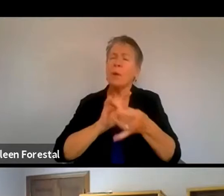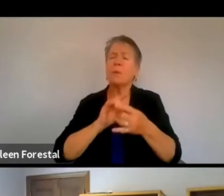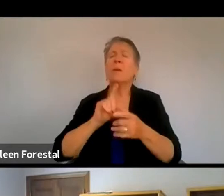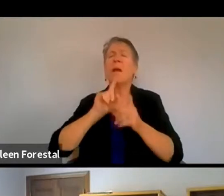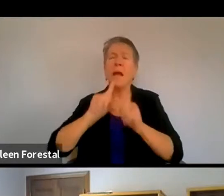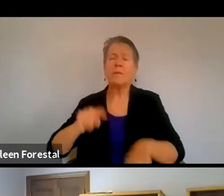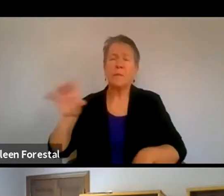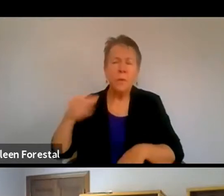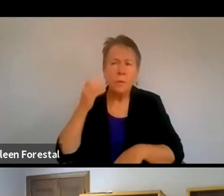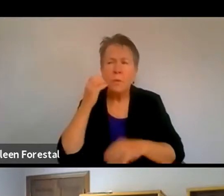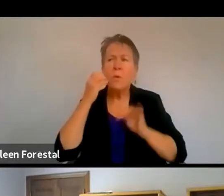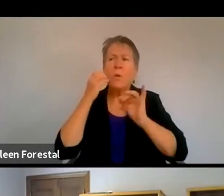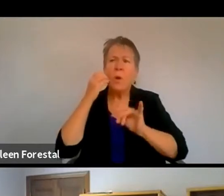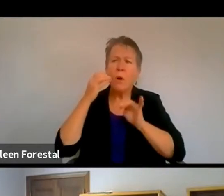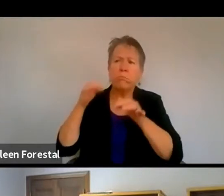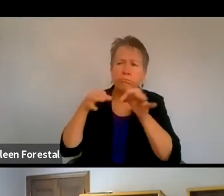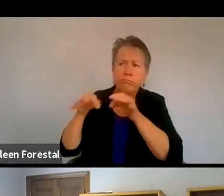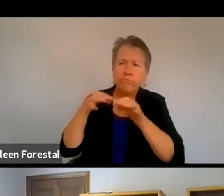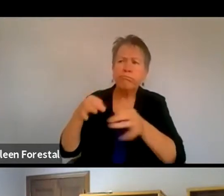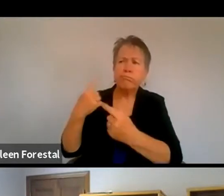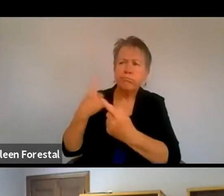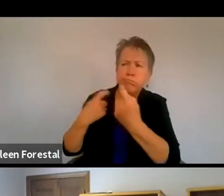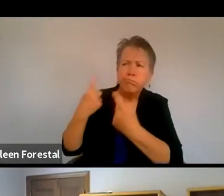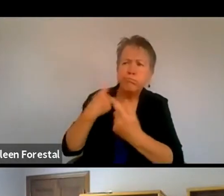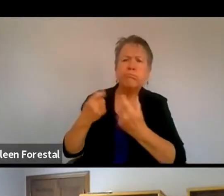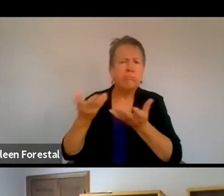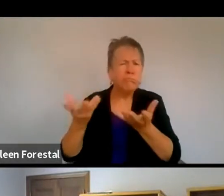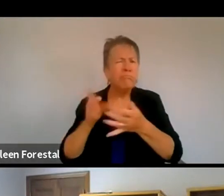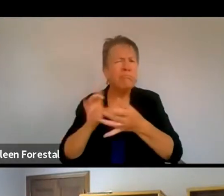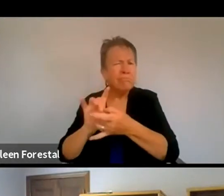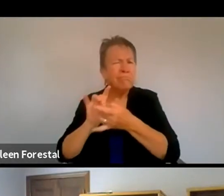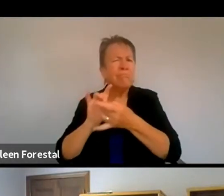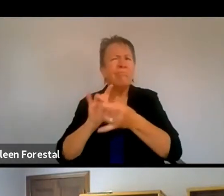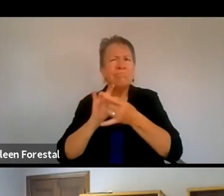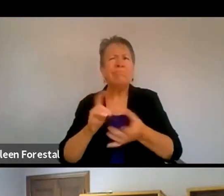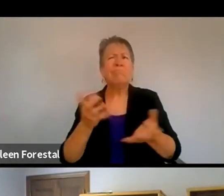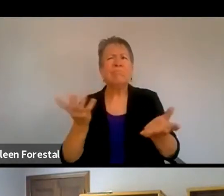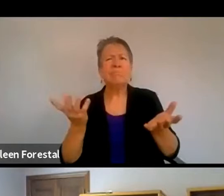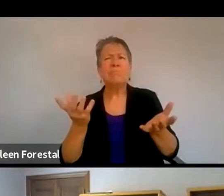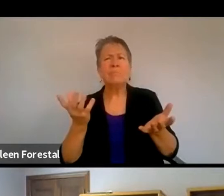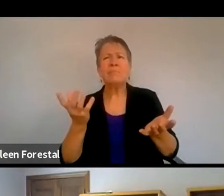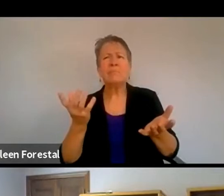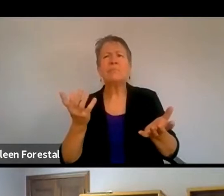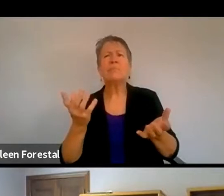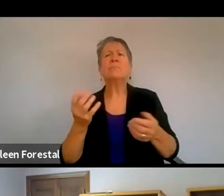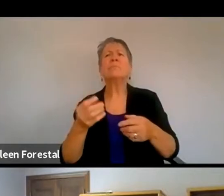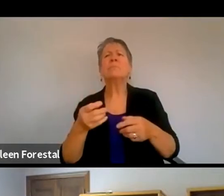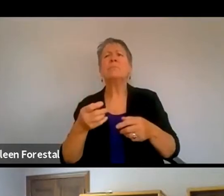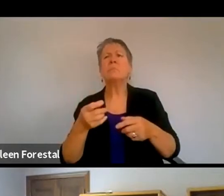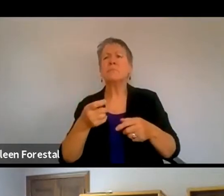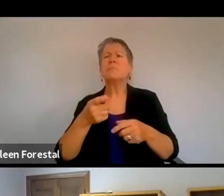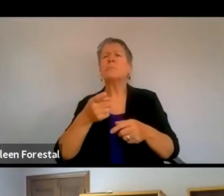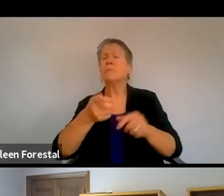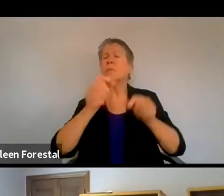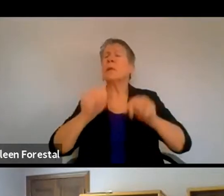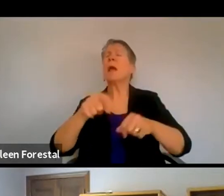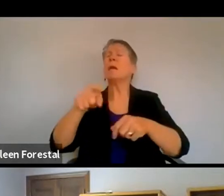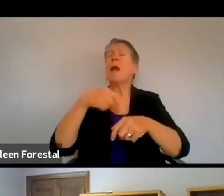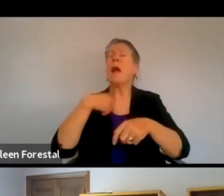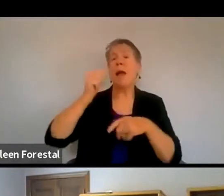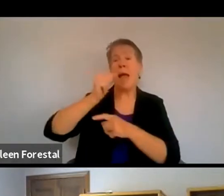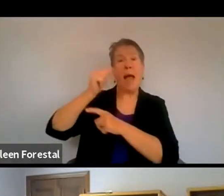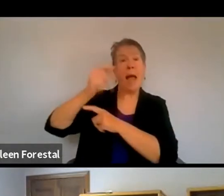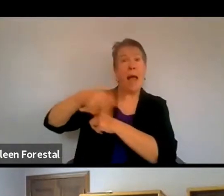you to download our digital notification app, COVID Alert NJ, so that you can be